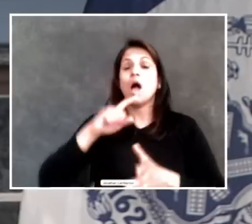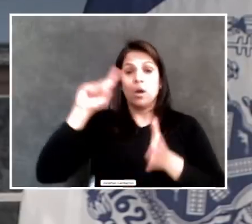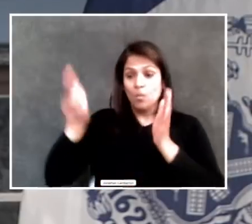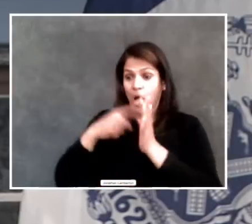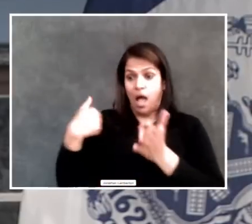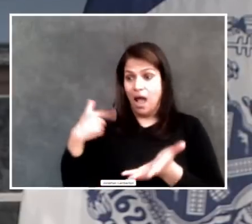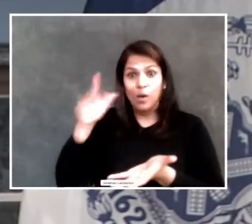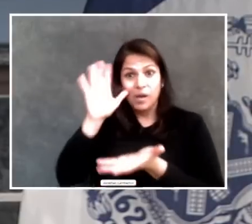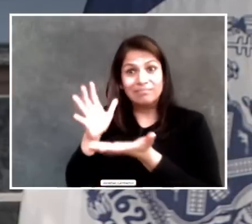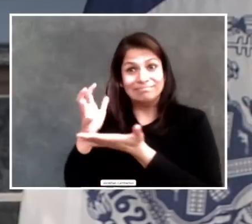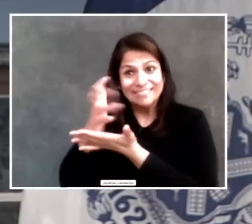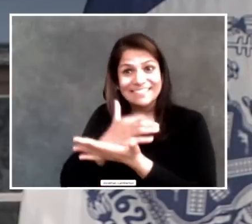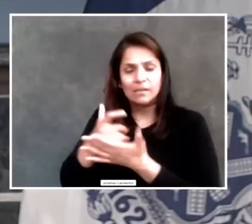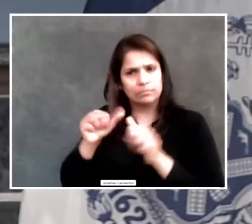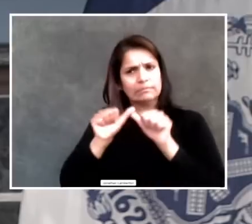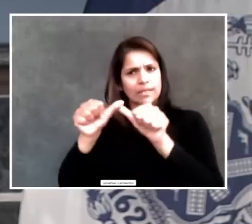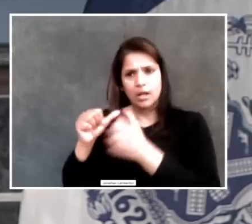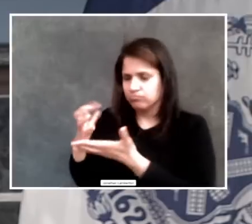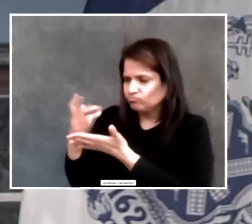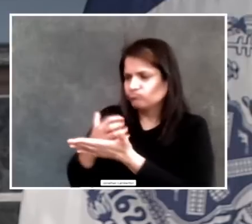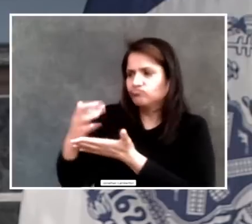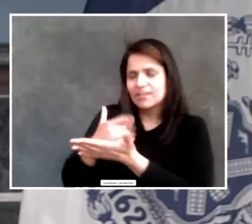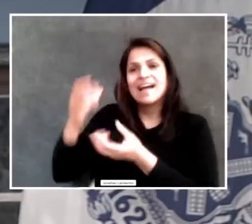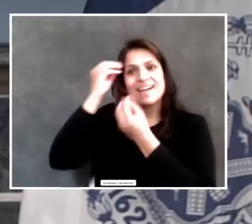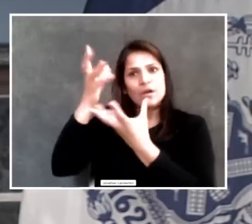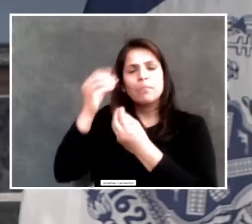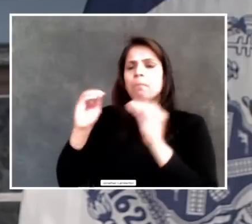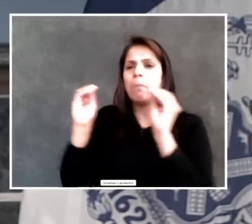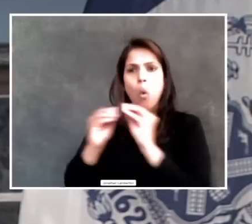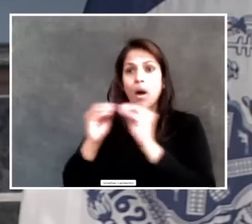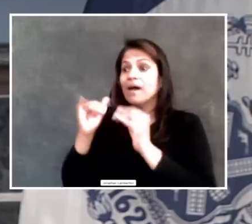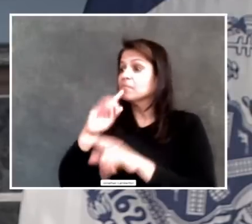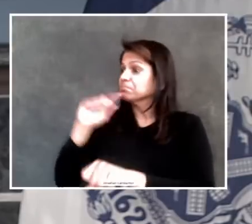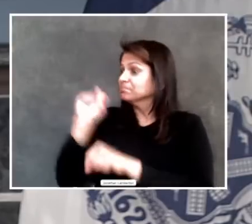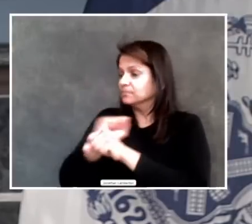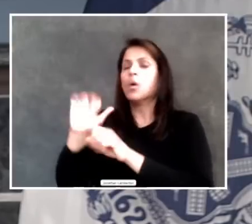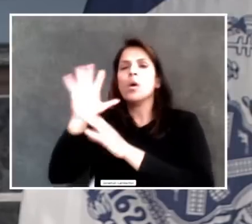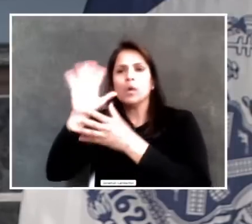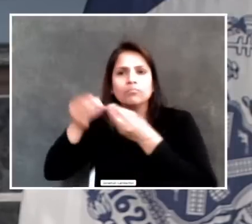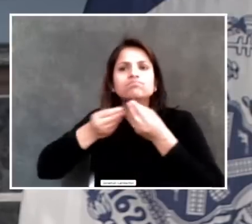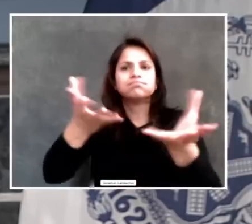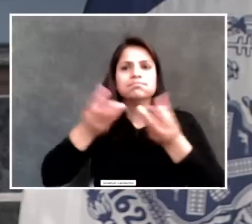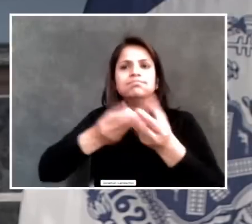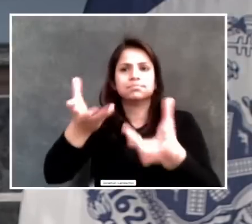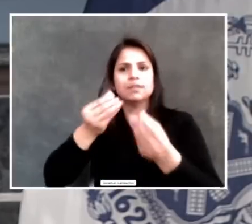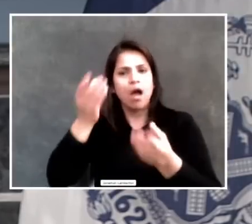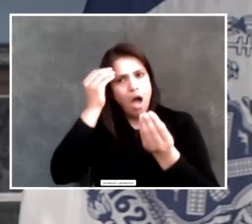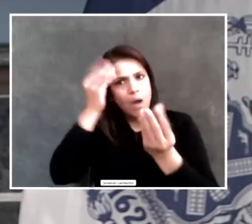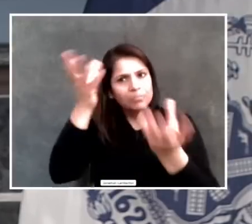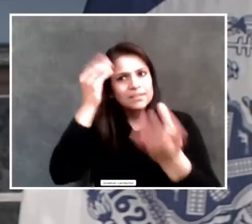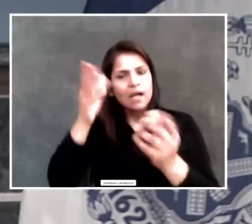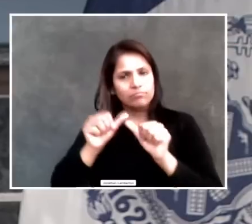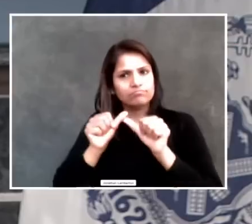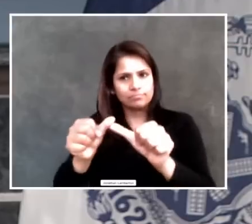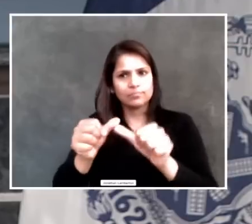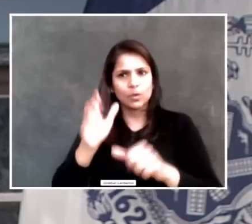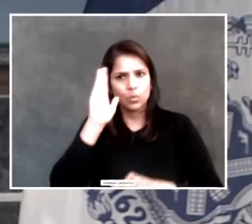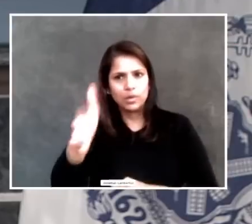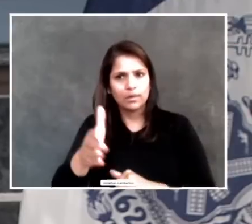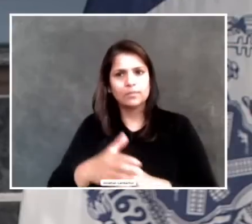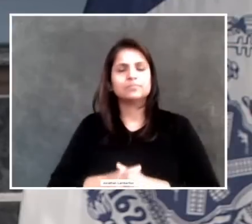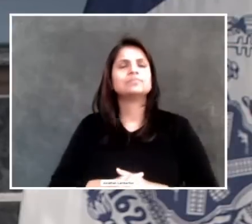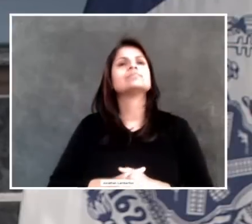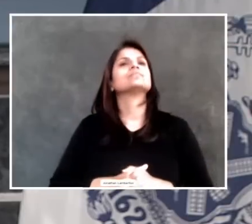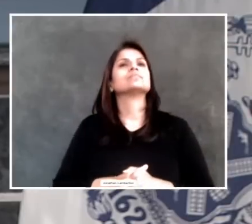Is it kits? Is it the criteria from the federal government? What exactly is lacking there? And are we being